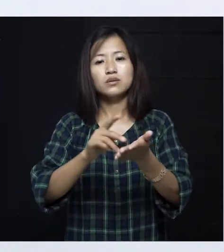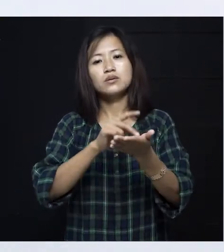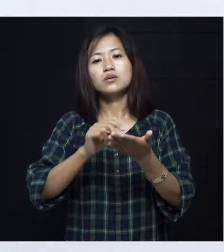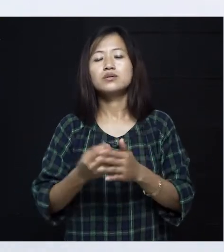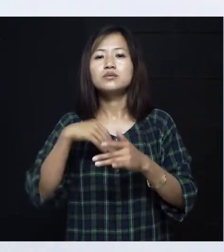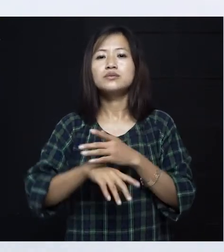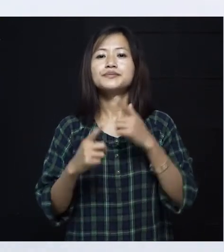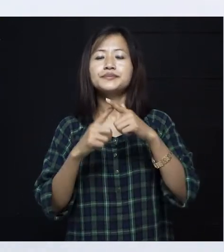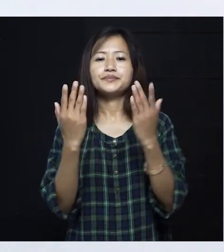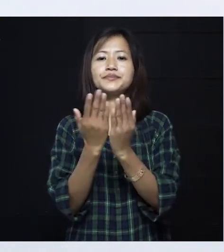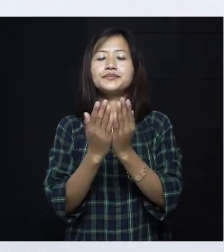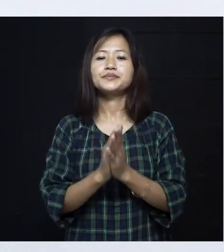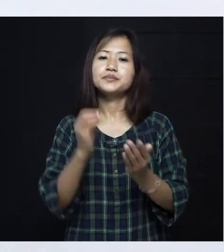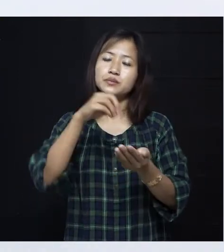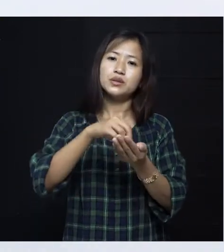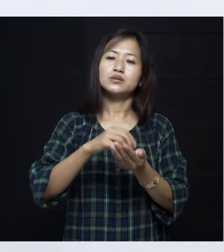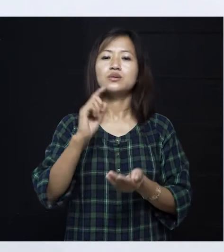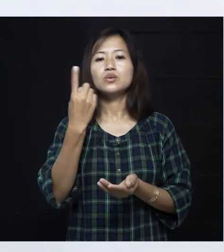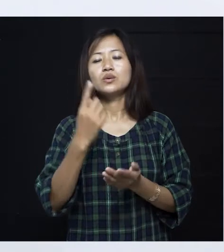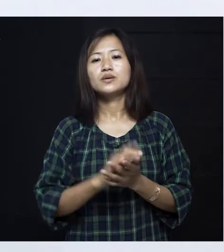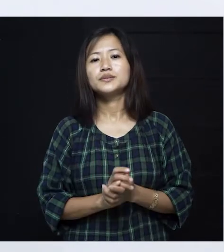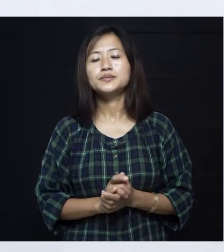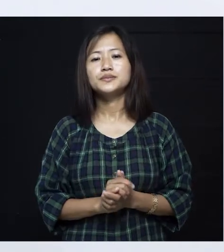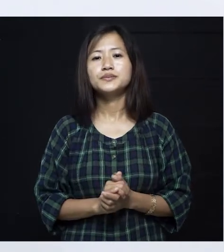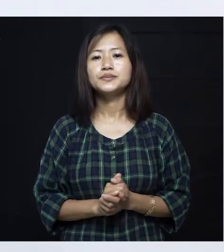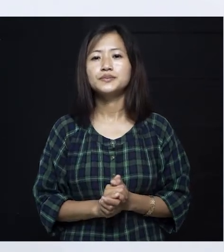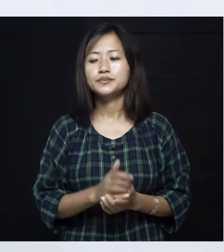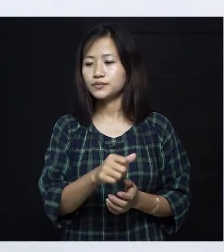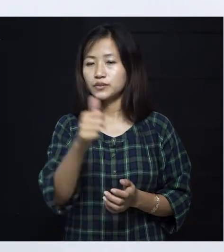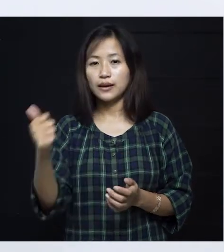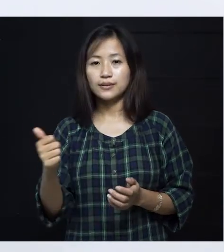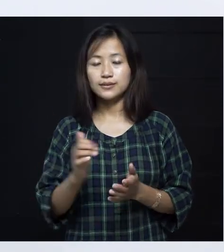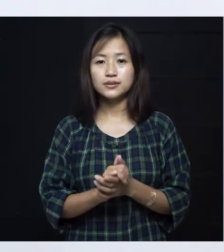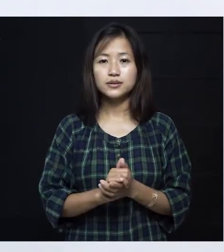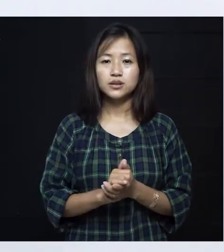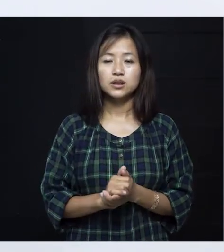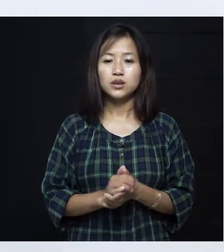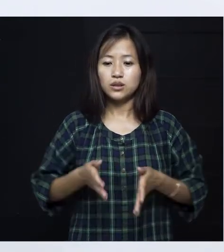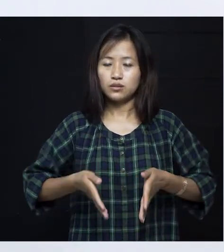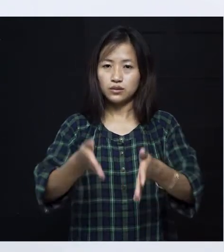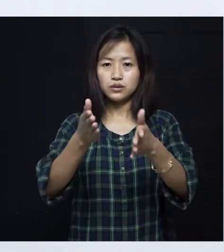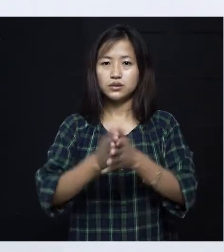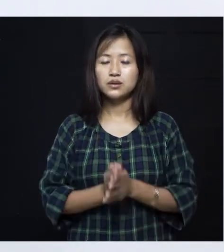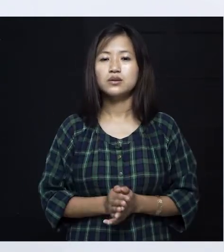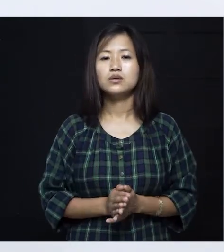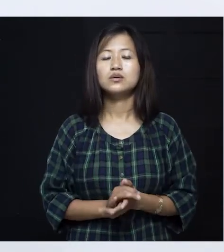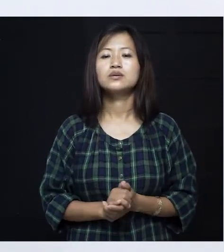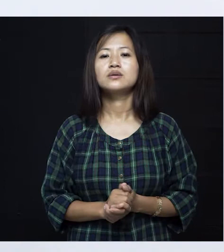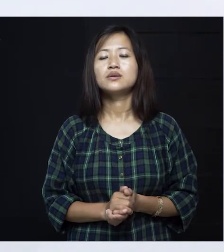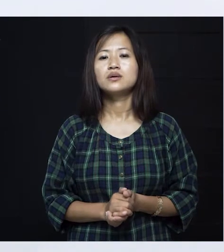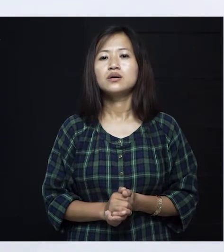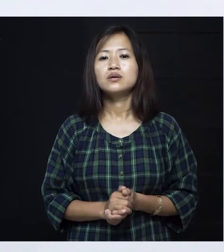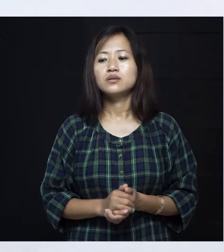in your textbook it has also mentioned one, that is the other roads. Okay, there is also one point which says other